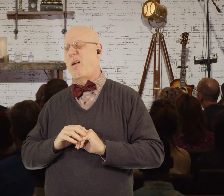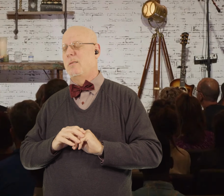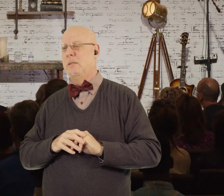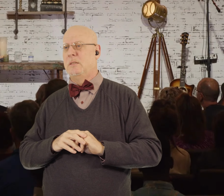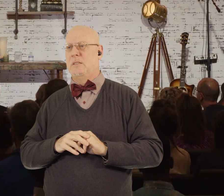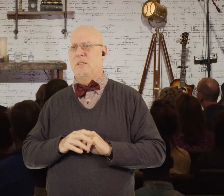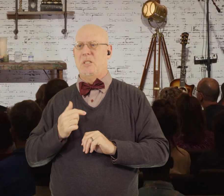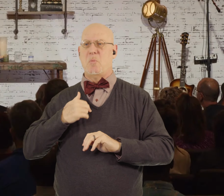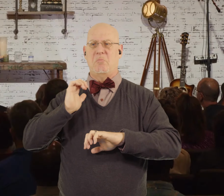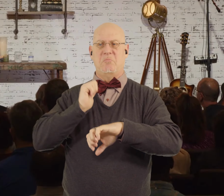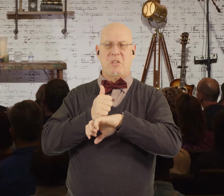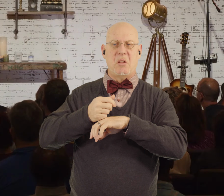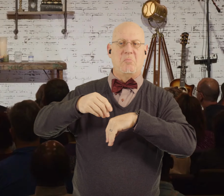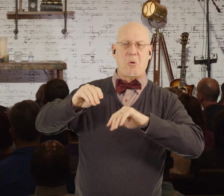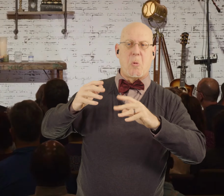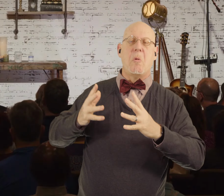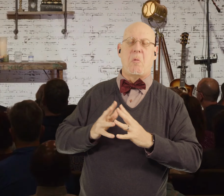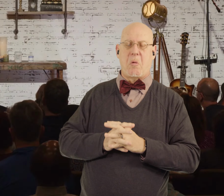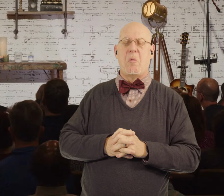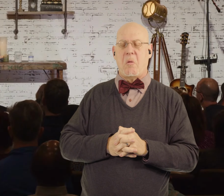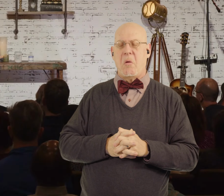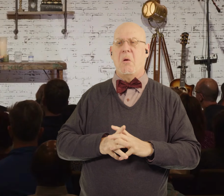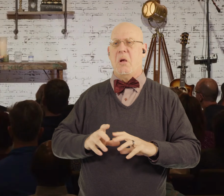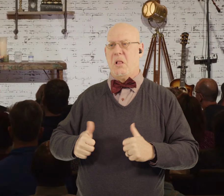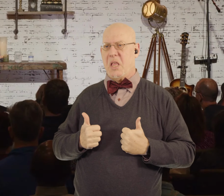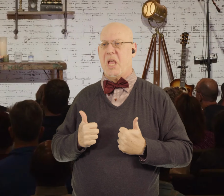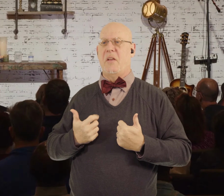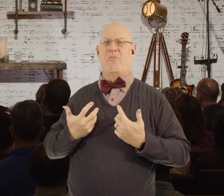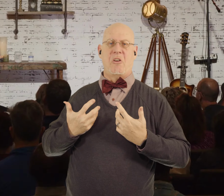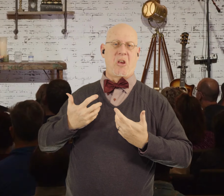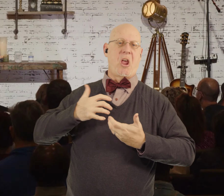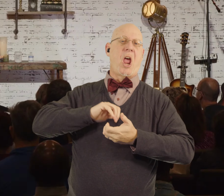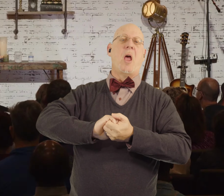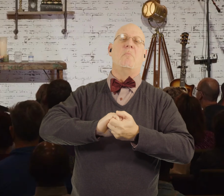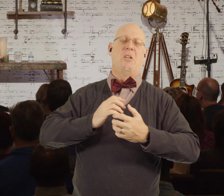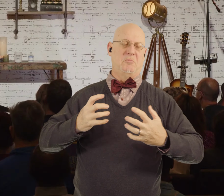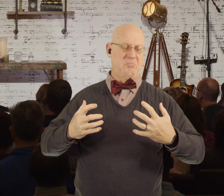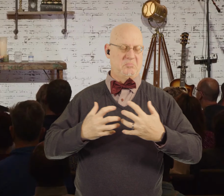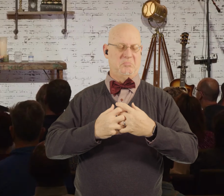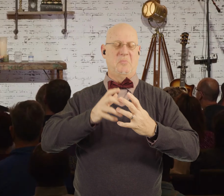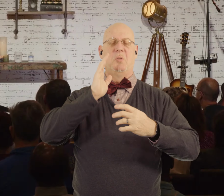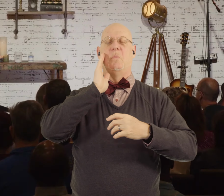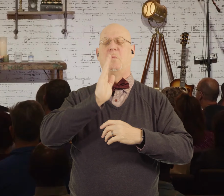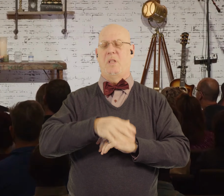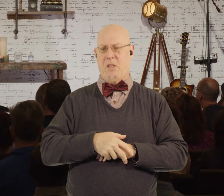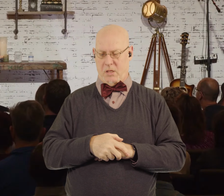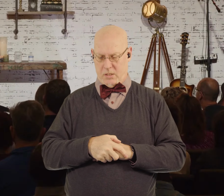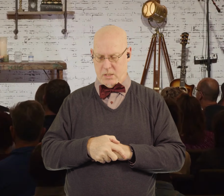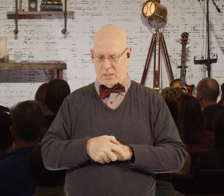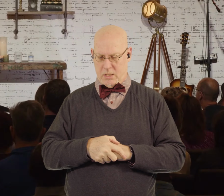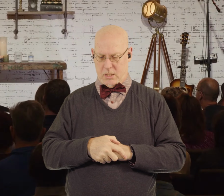that, and that'll be all right. And we'll set up shop here, and we'll live our lives in harmony,